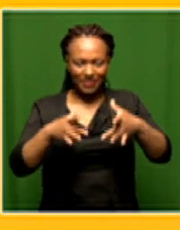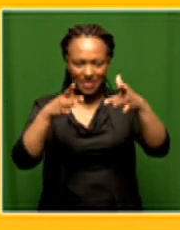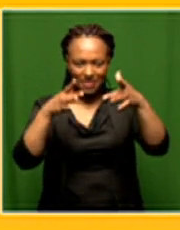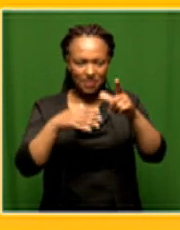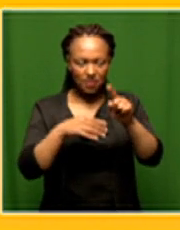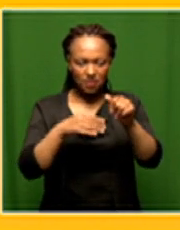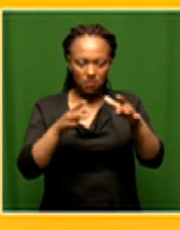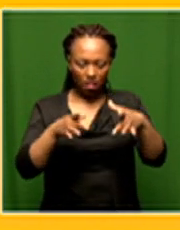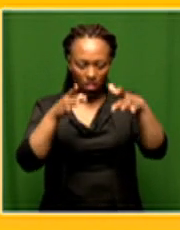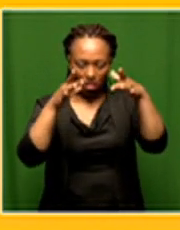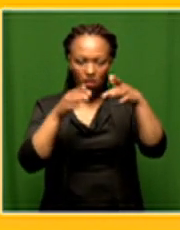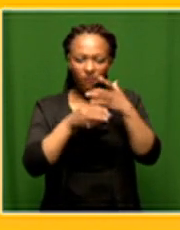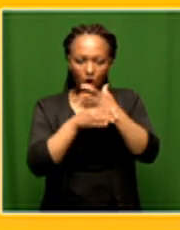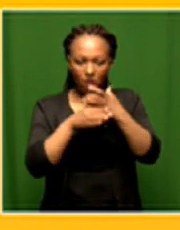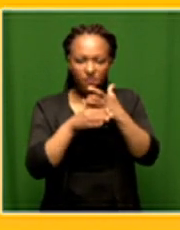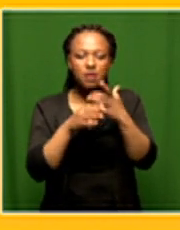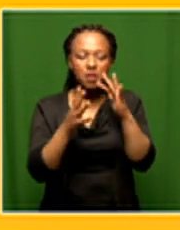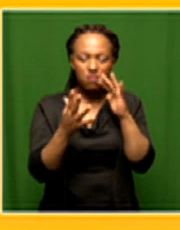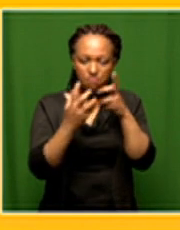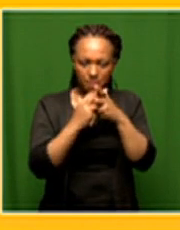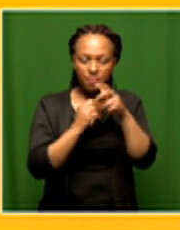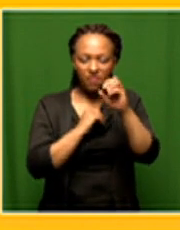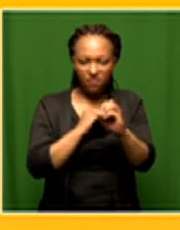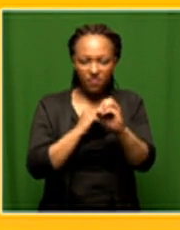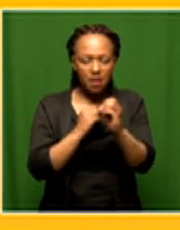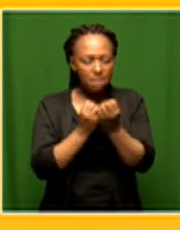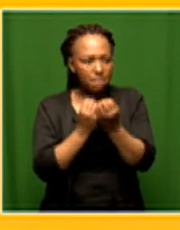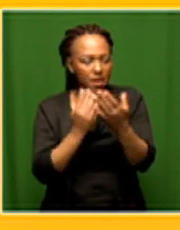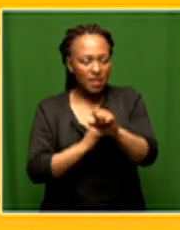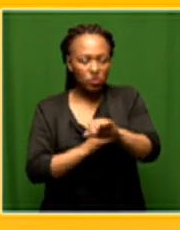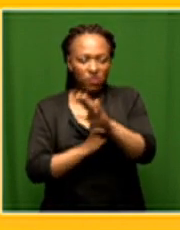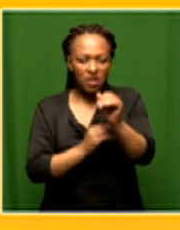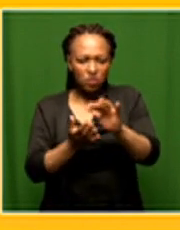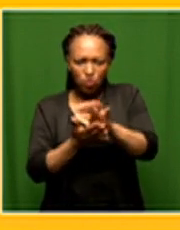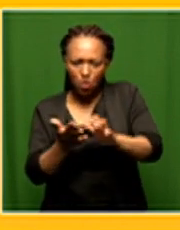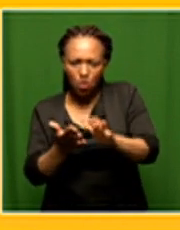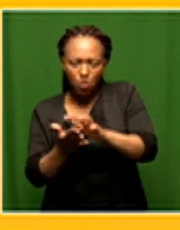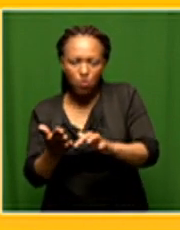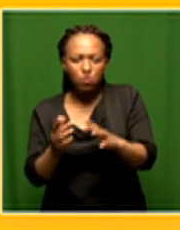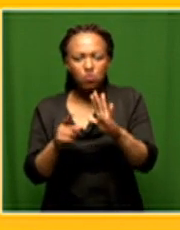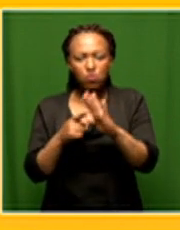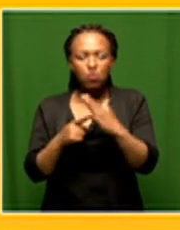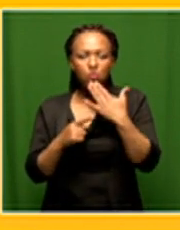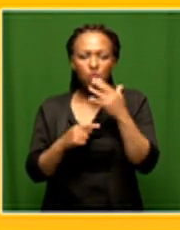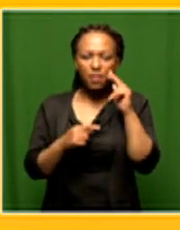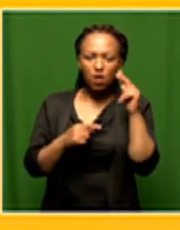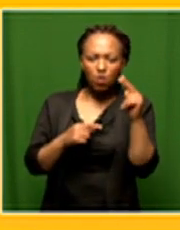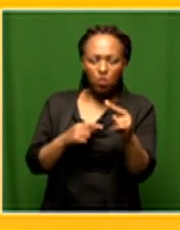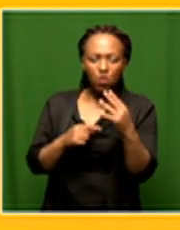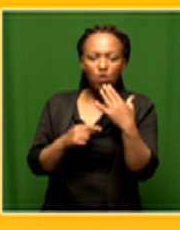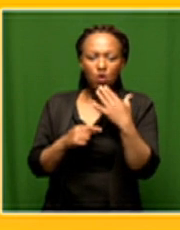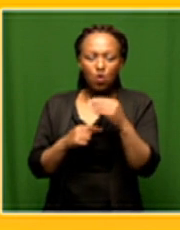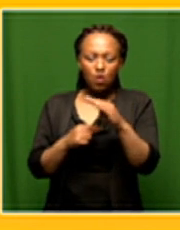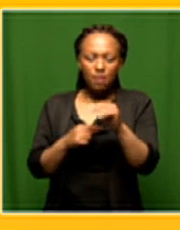to. And obviously being very inspired by a lot of South African stories, like, namely, if I look at, for example, like